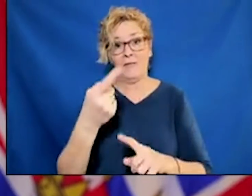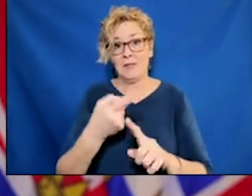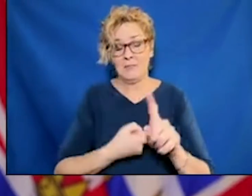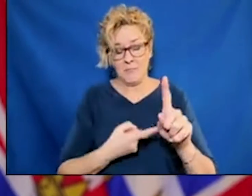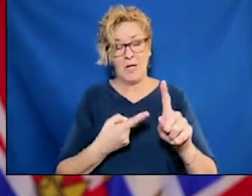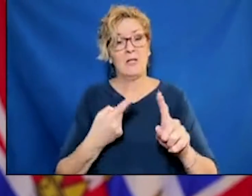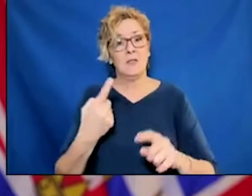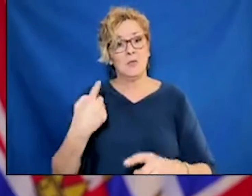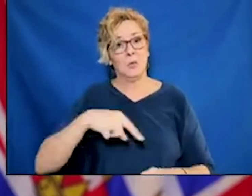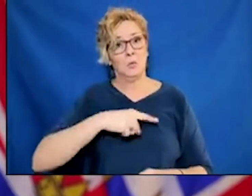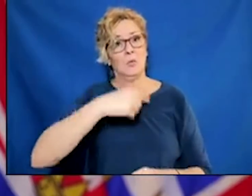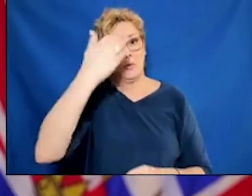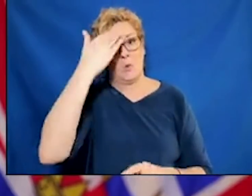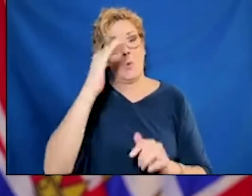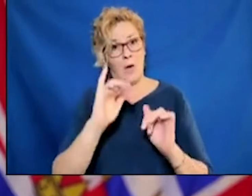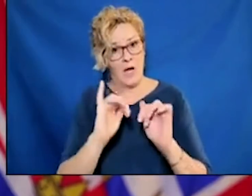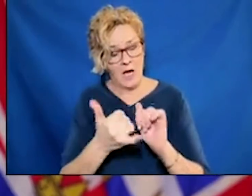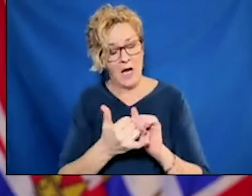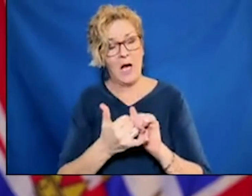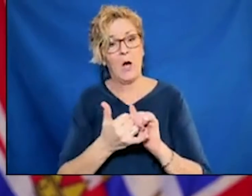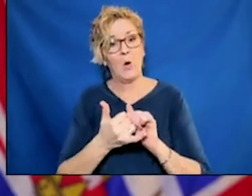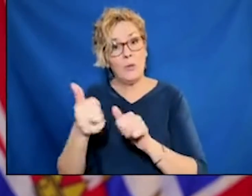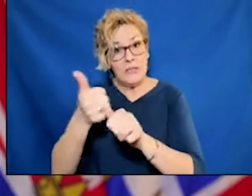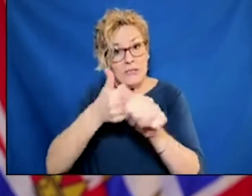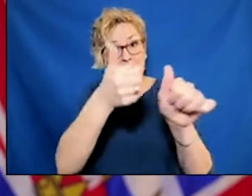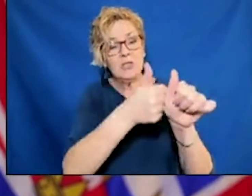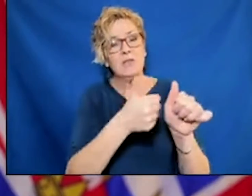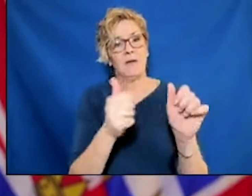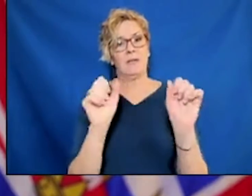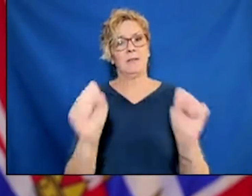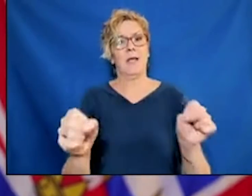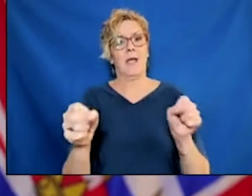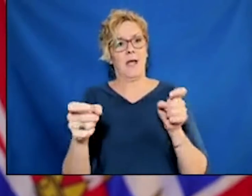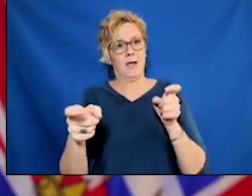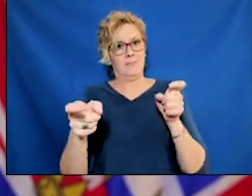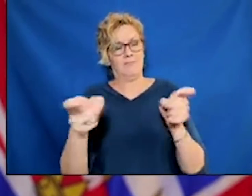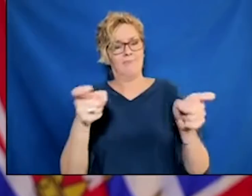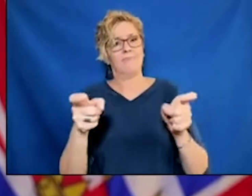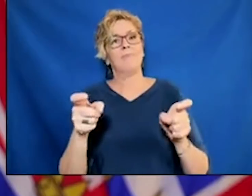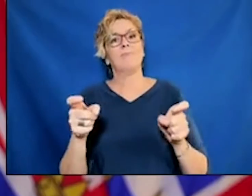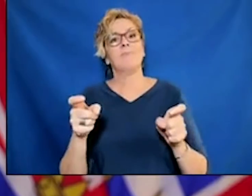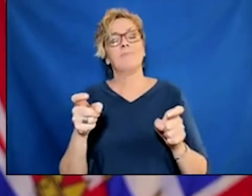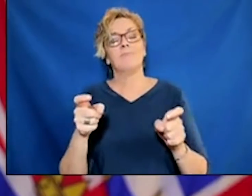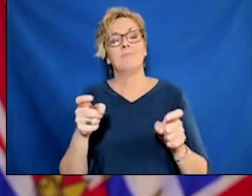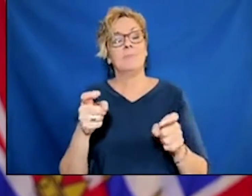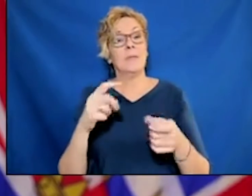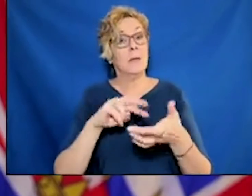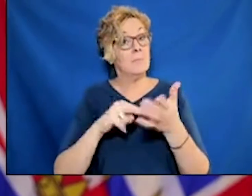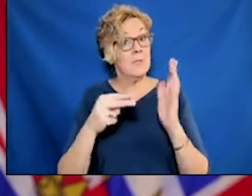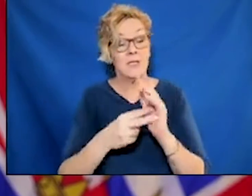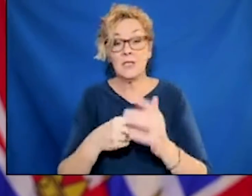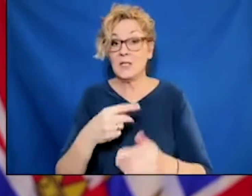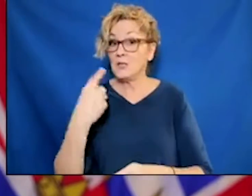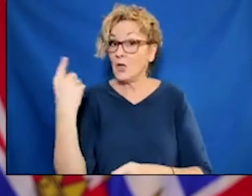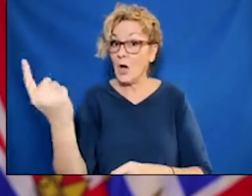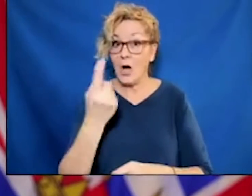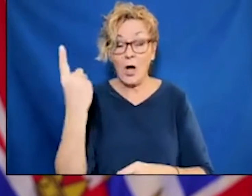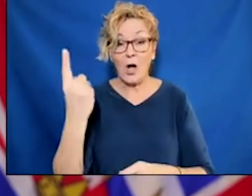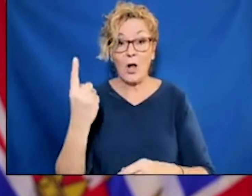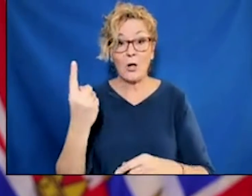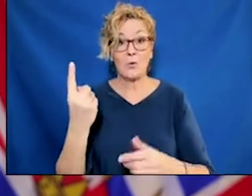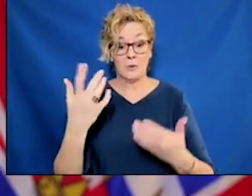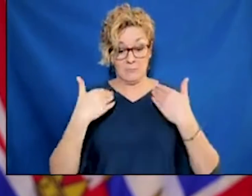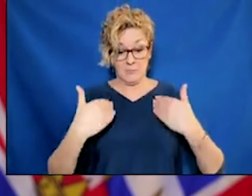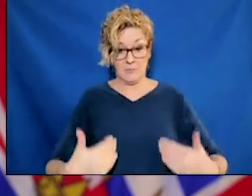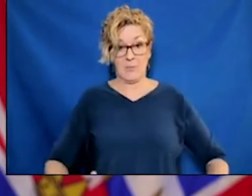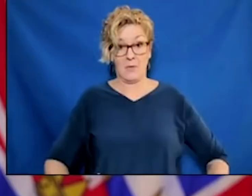months. We have the tools, and it is in our control. That means keeping our safe distance